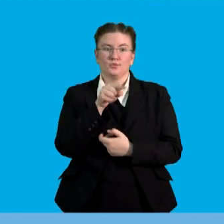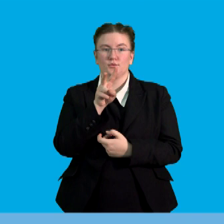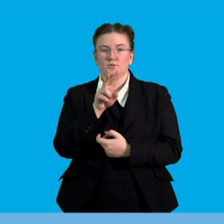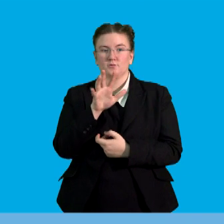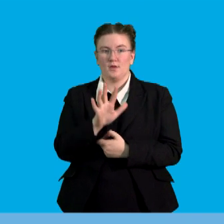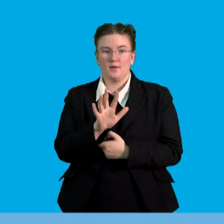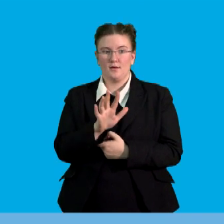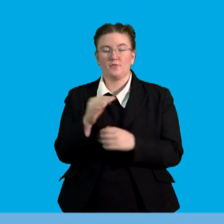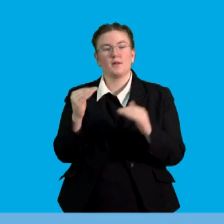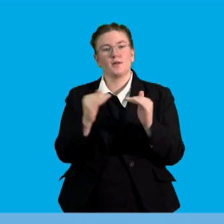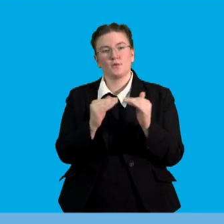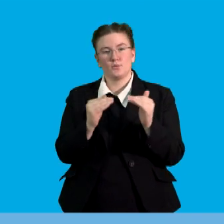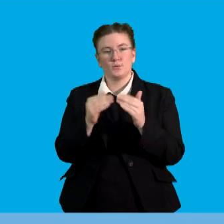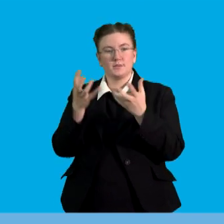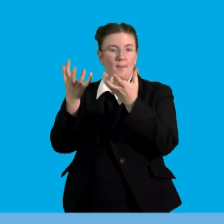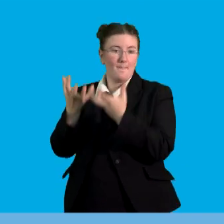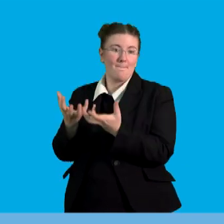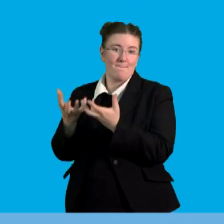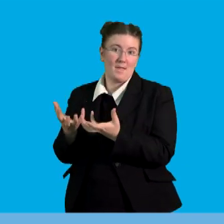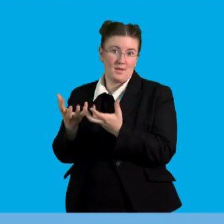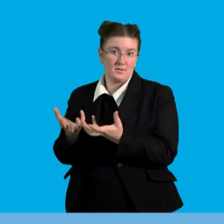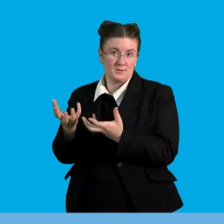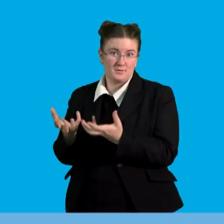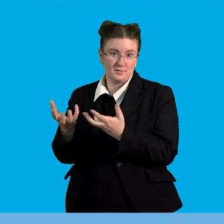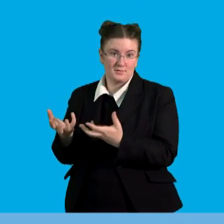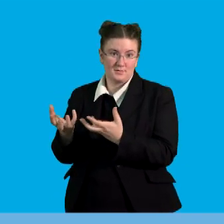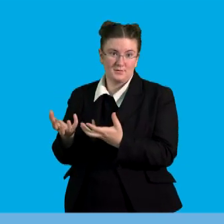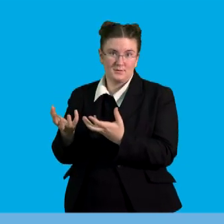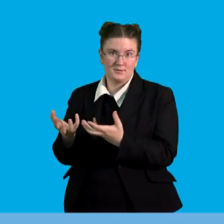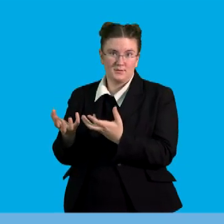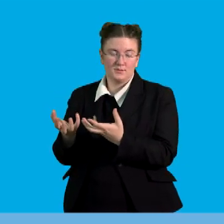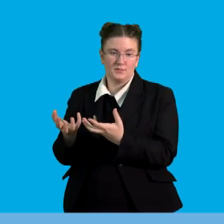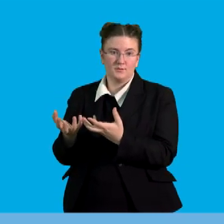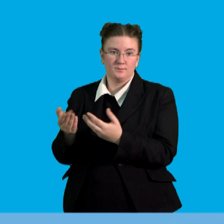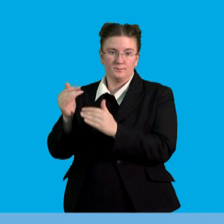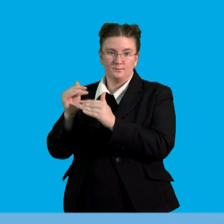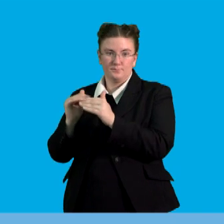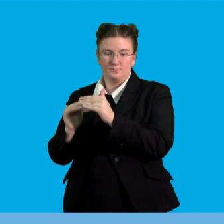is 0.25 is equals to, we are looking for the mass,